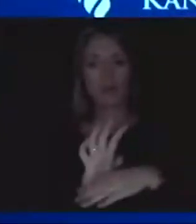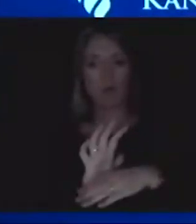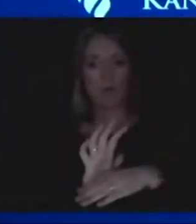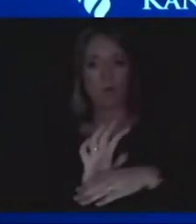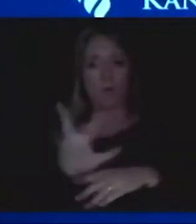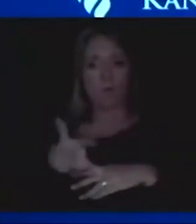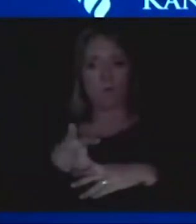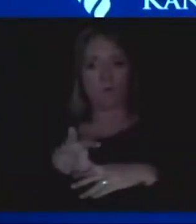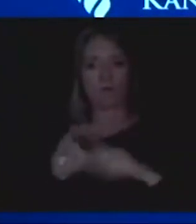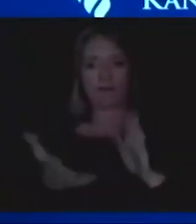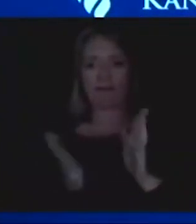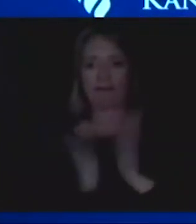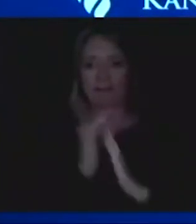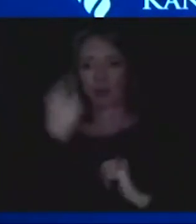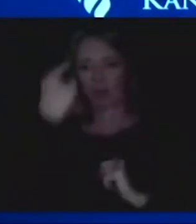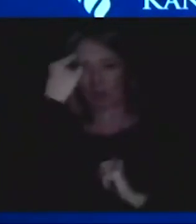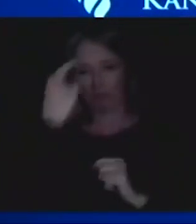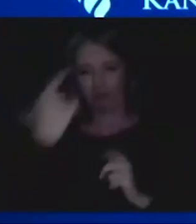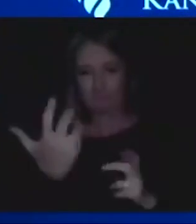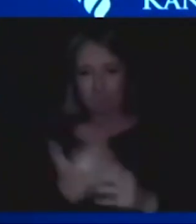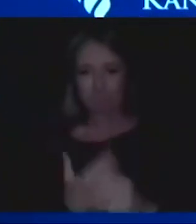thought.